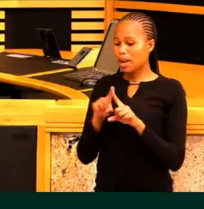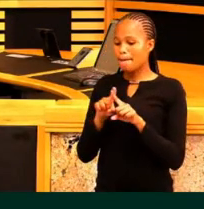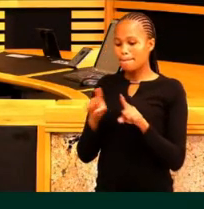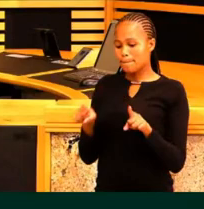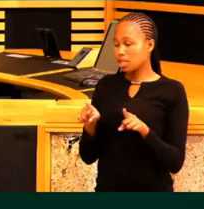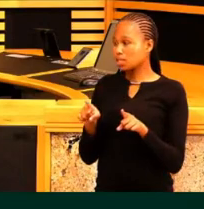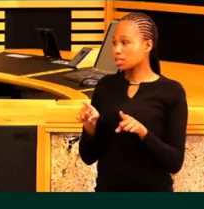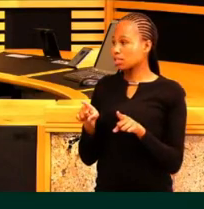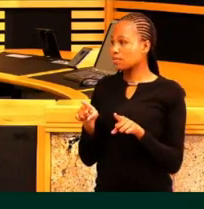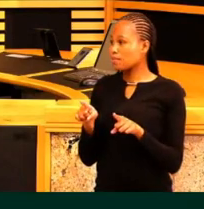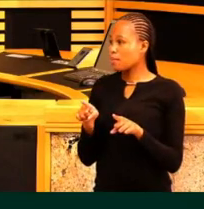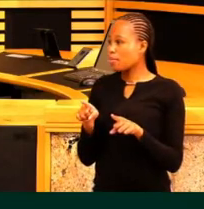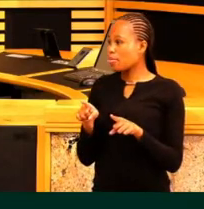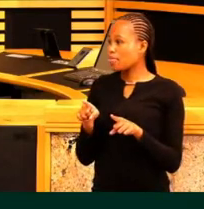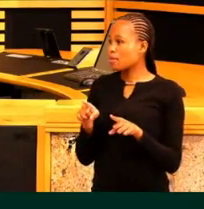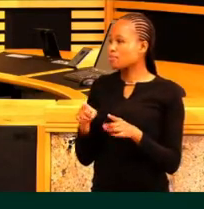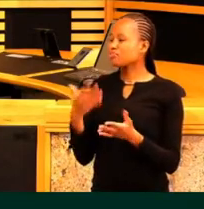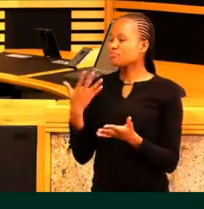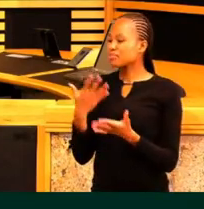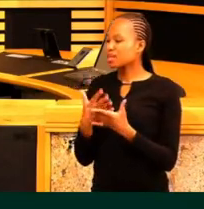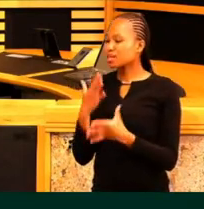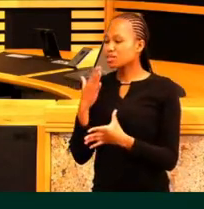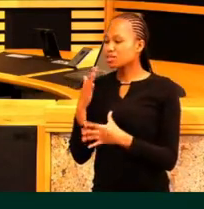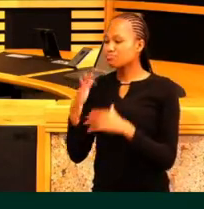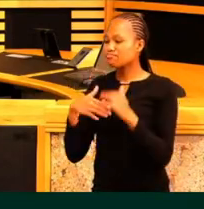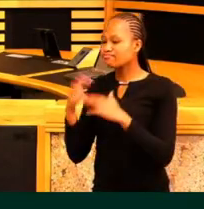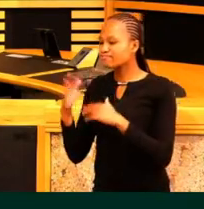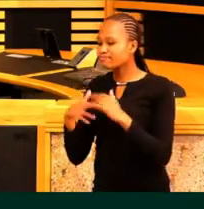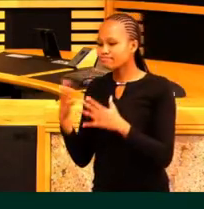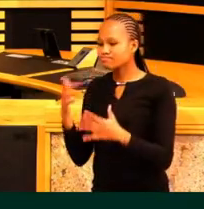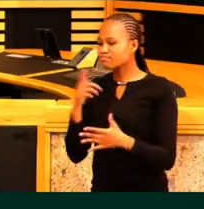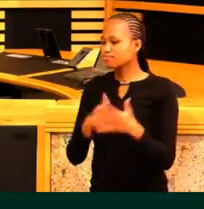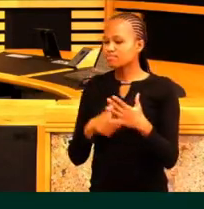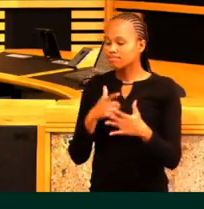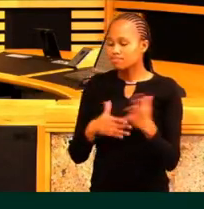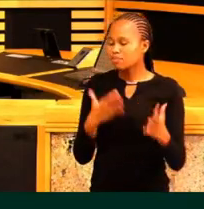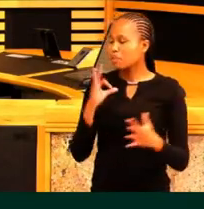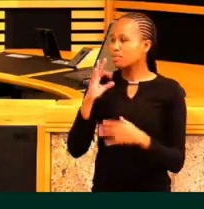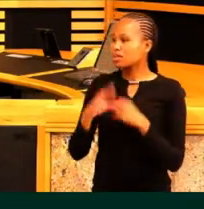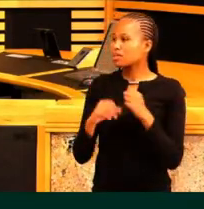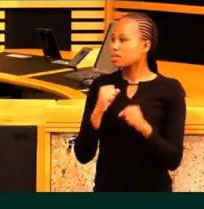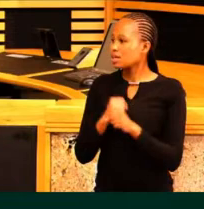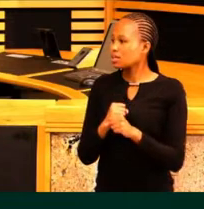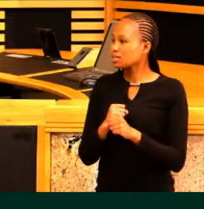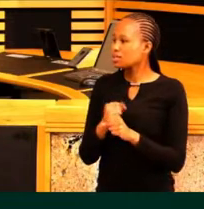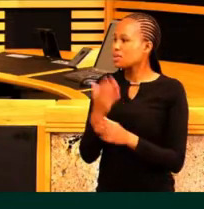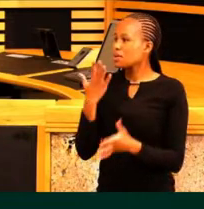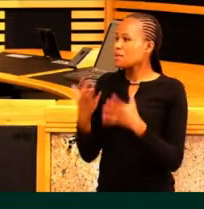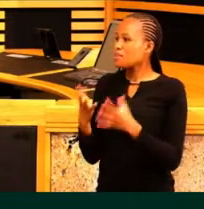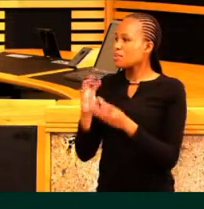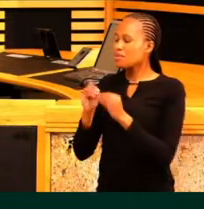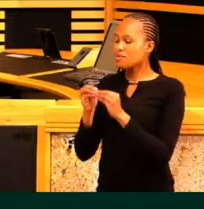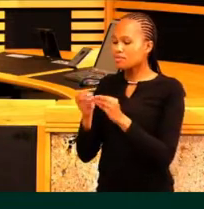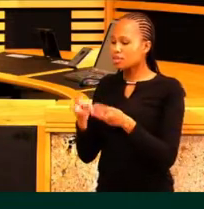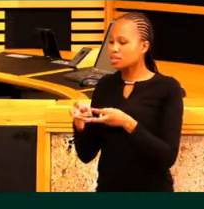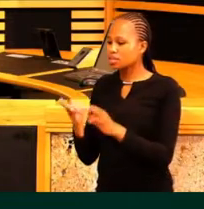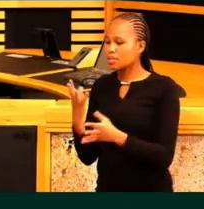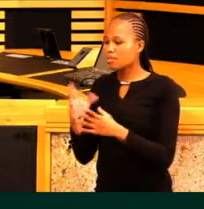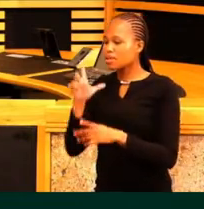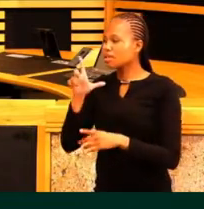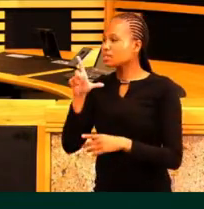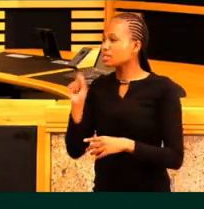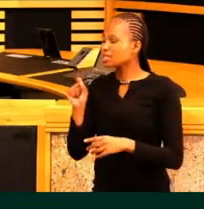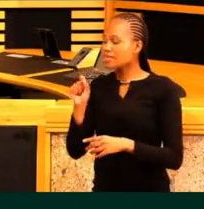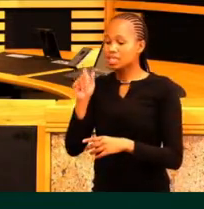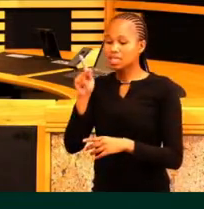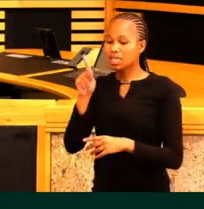is some work where there is a construction those jobs will be a year two three years if you are constructing a s7d a